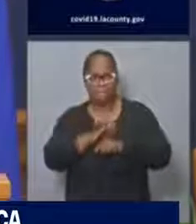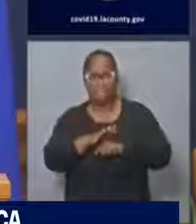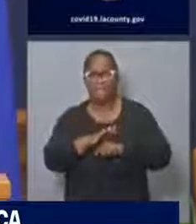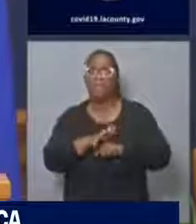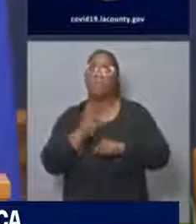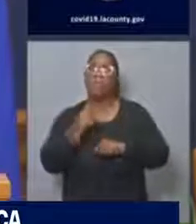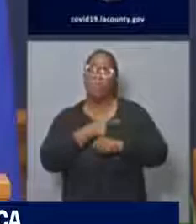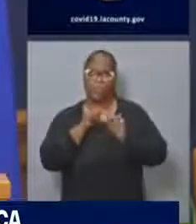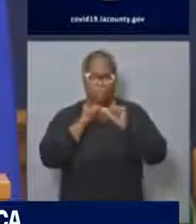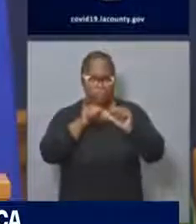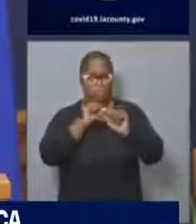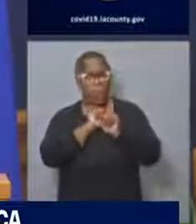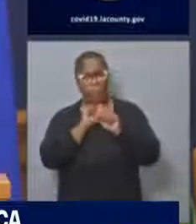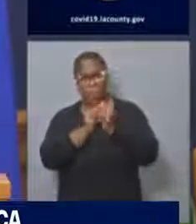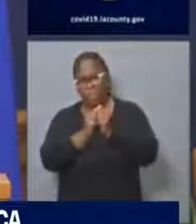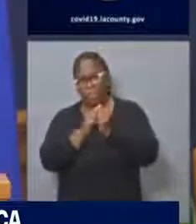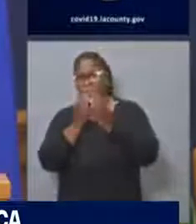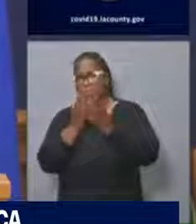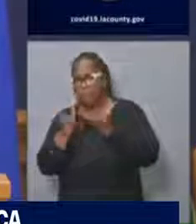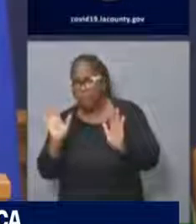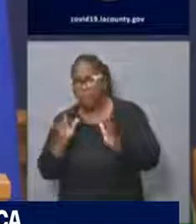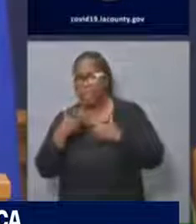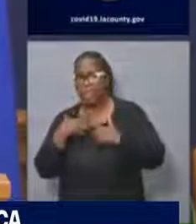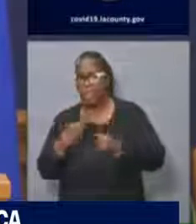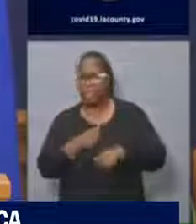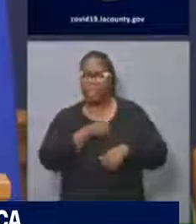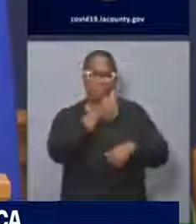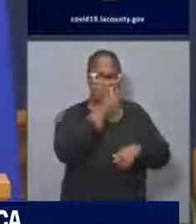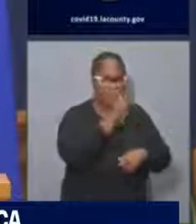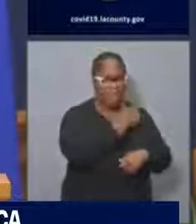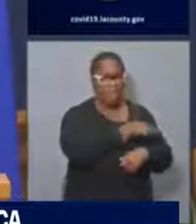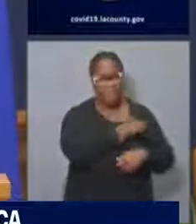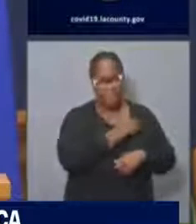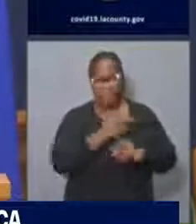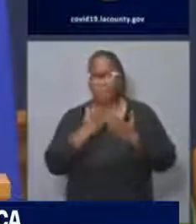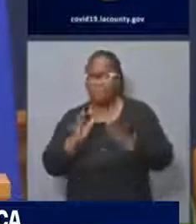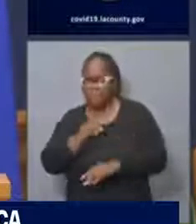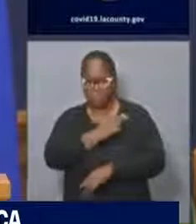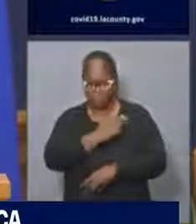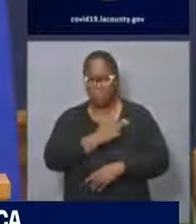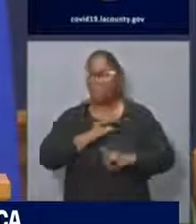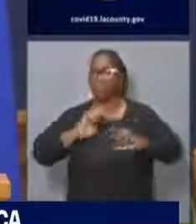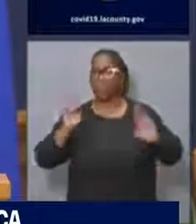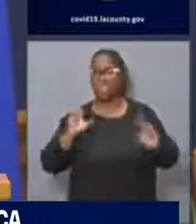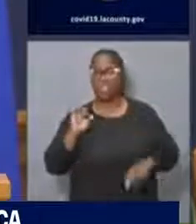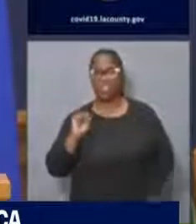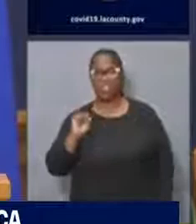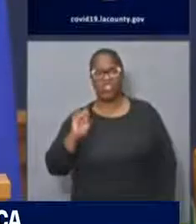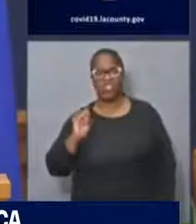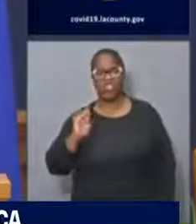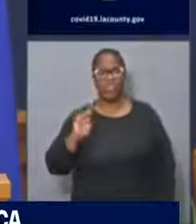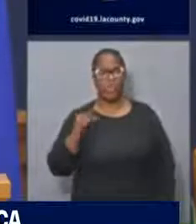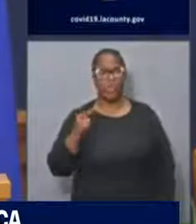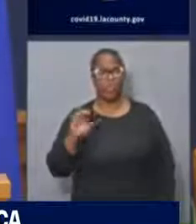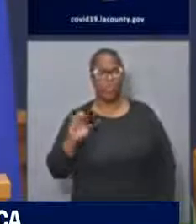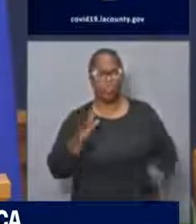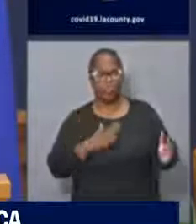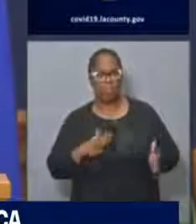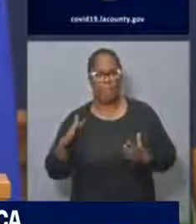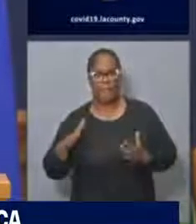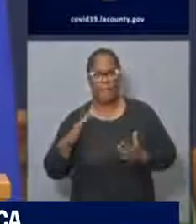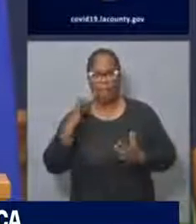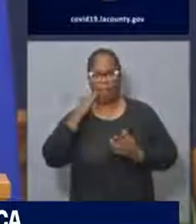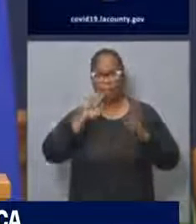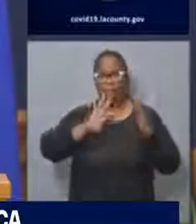and public hospital community, is working to implement private hospital and public hospital surgeons and disaster plans to support